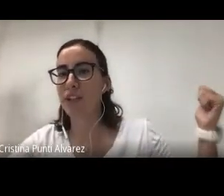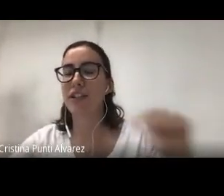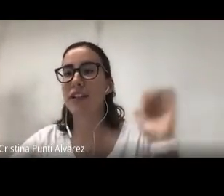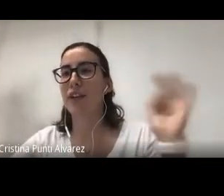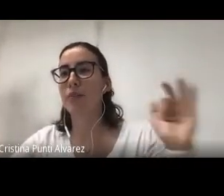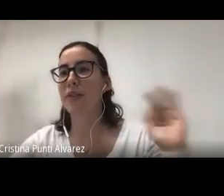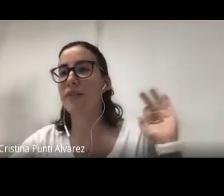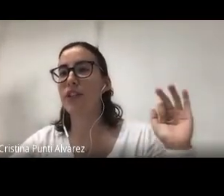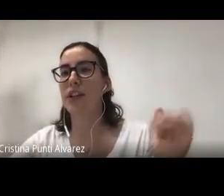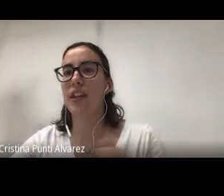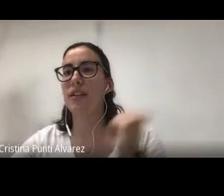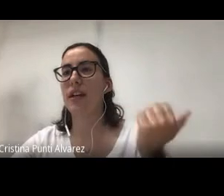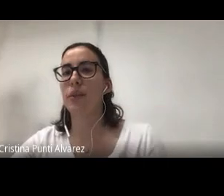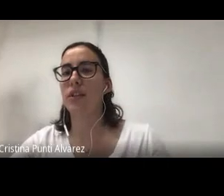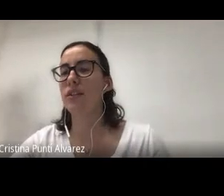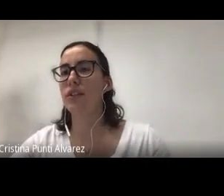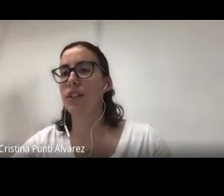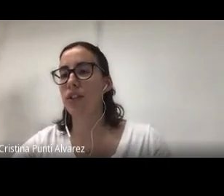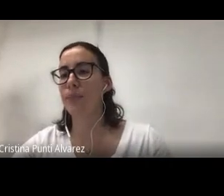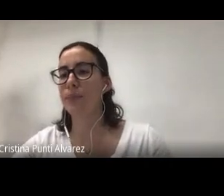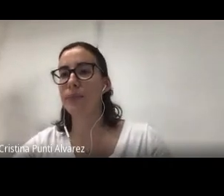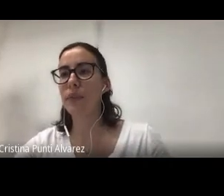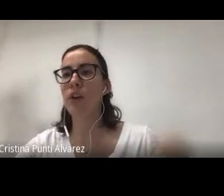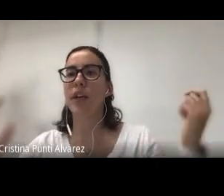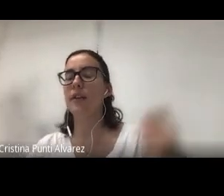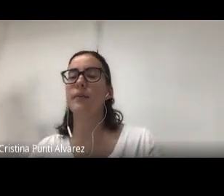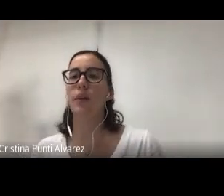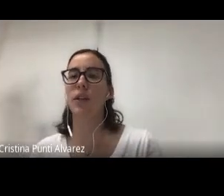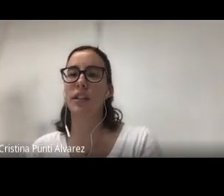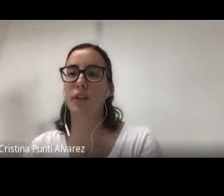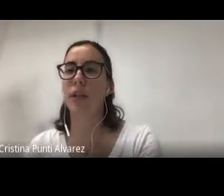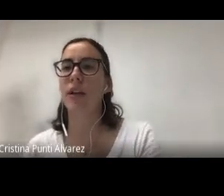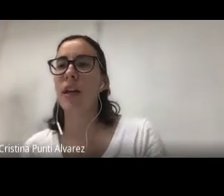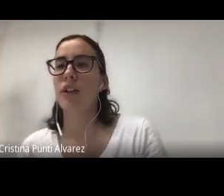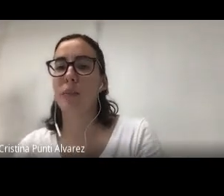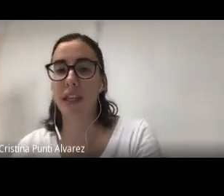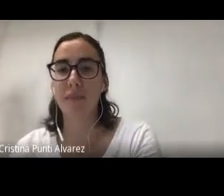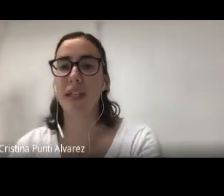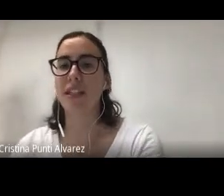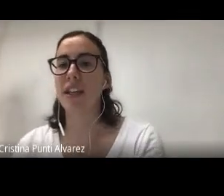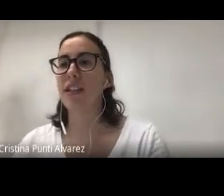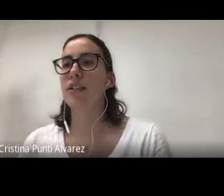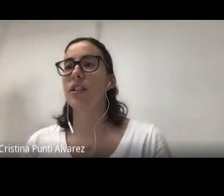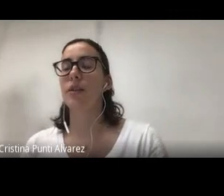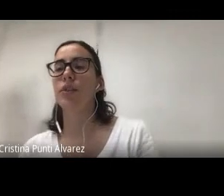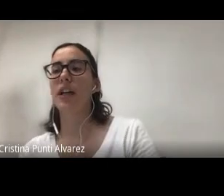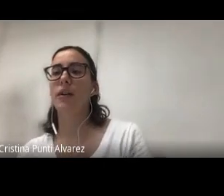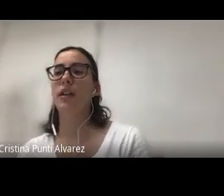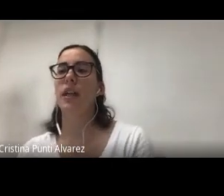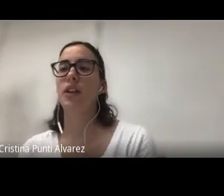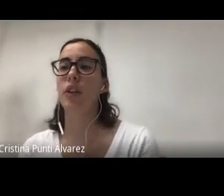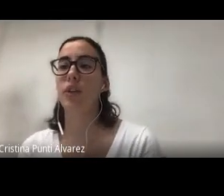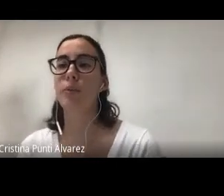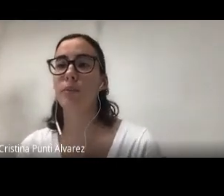back noise. I hope if it's okay, then I will continue. Okay, then I will start over. So my name, as I said, is Cristina Puntí